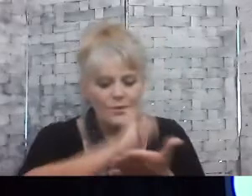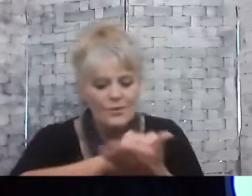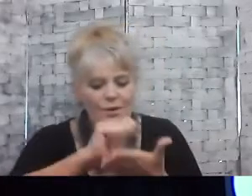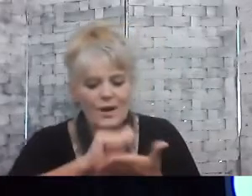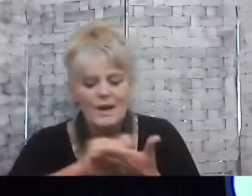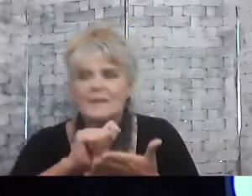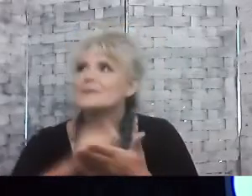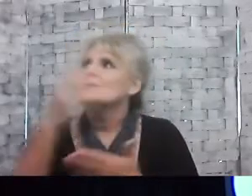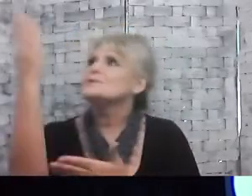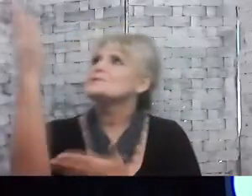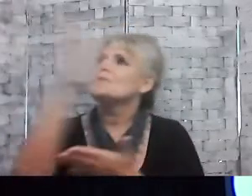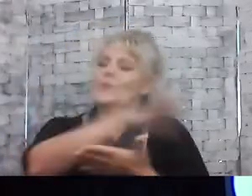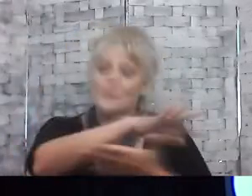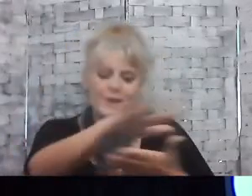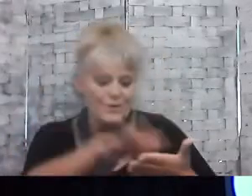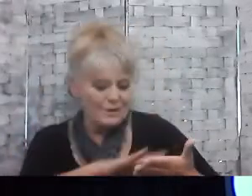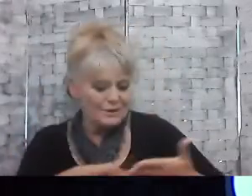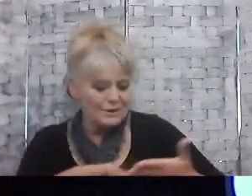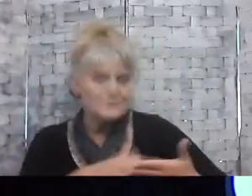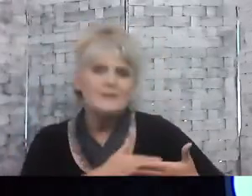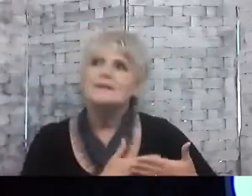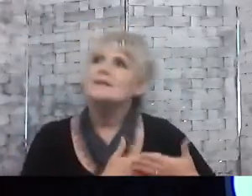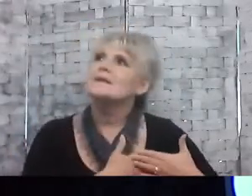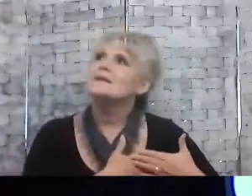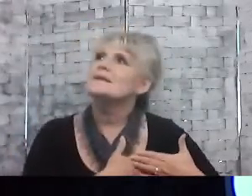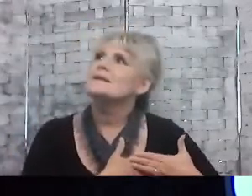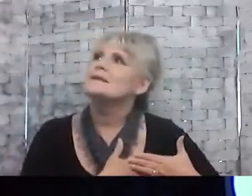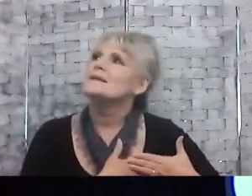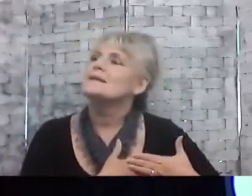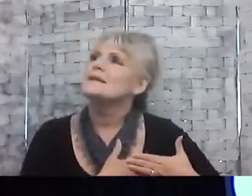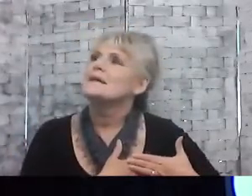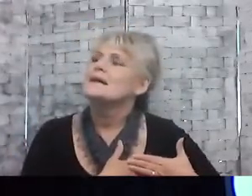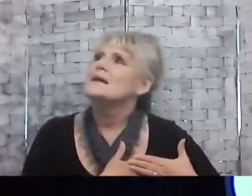write your story, write your story.